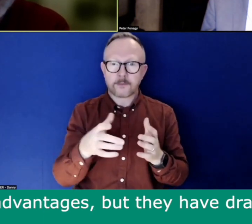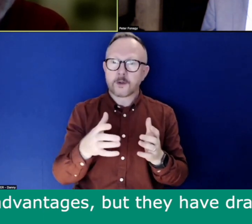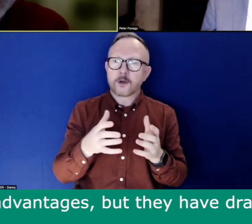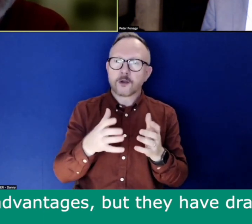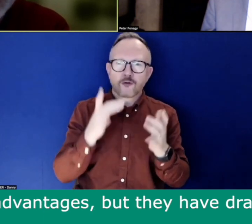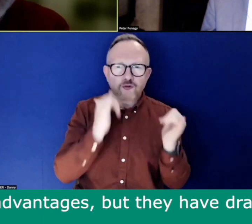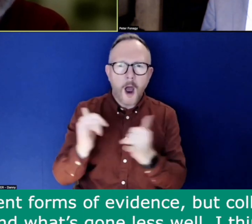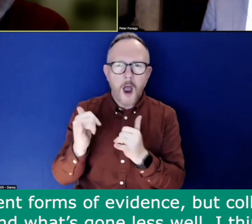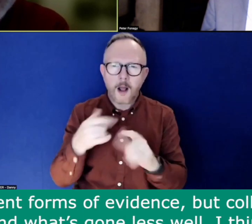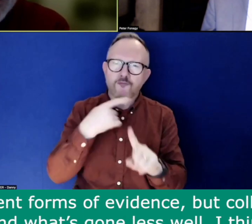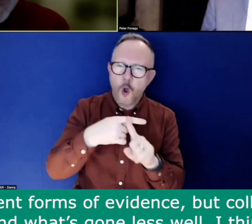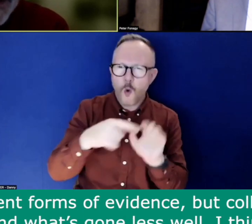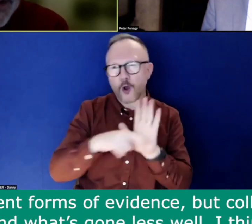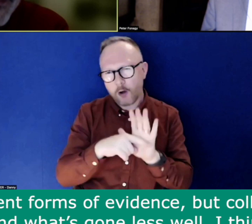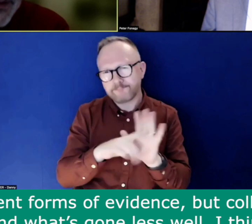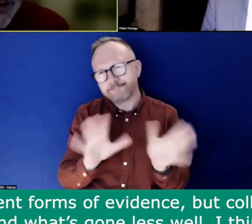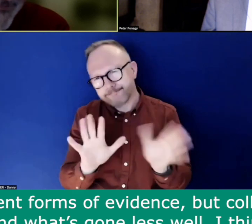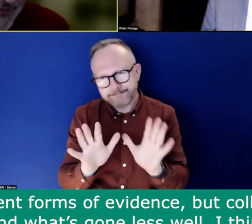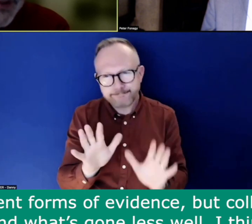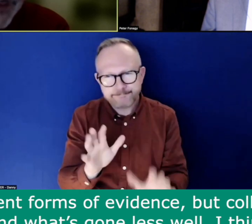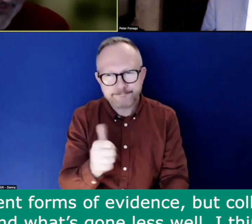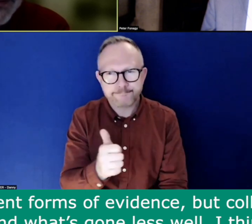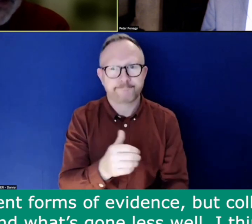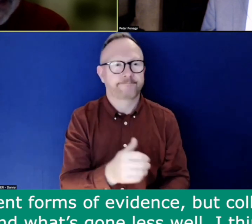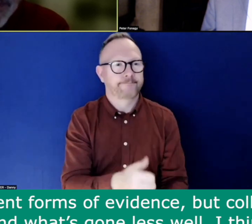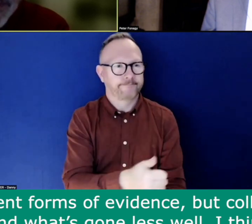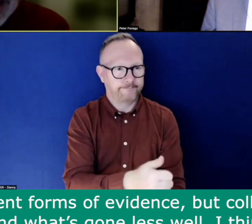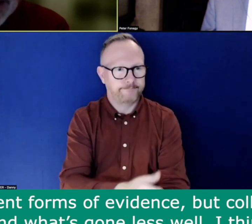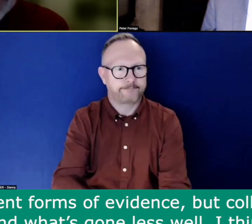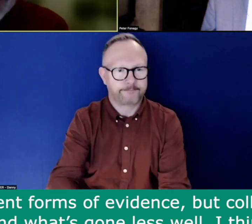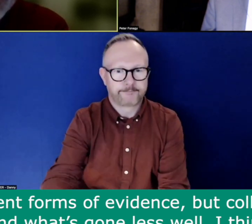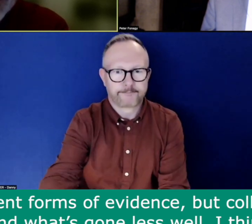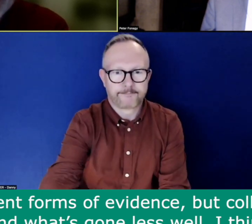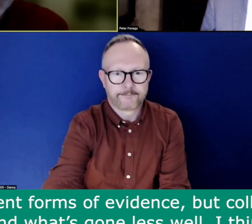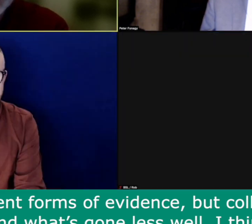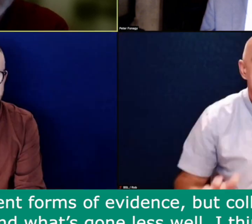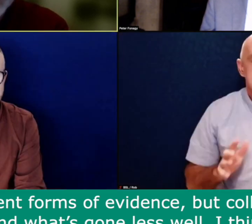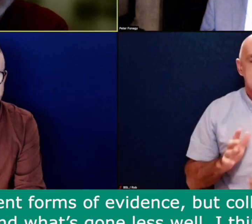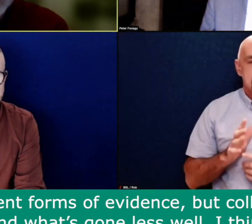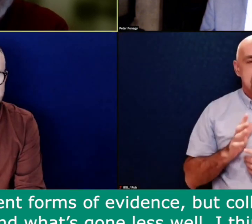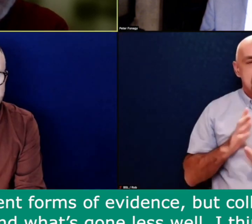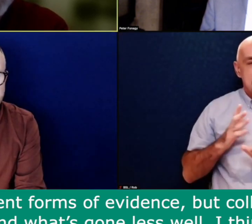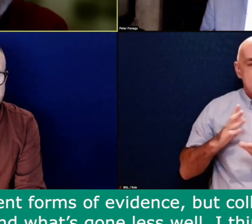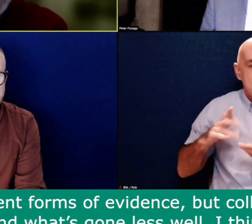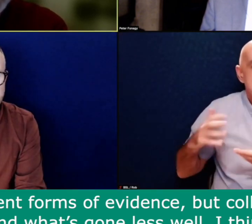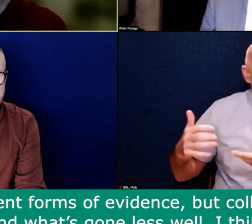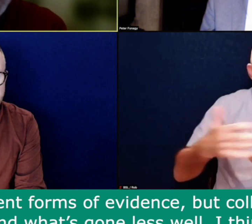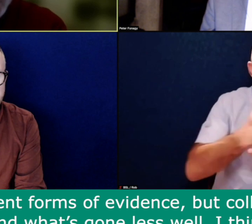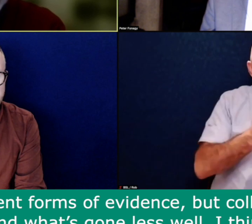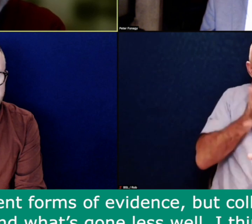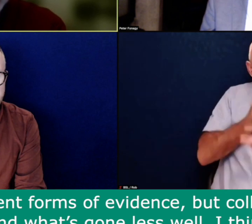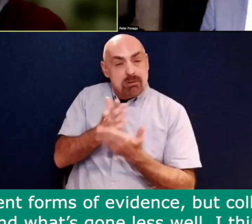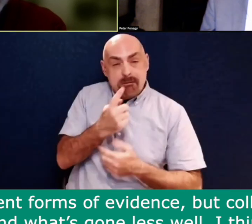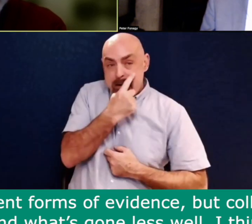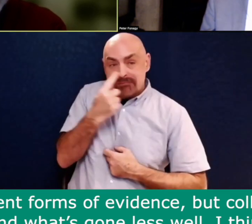have drawbacks as well. So thinking about different forms of evidence, but collecting real information about what's gone well and what's gone